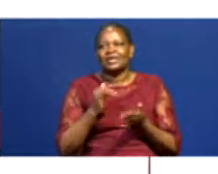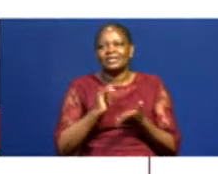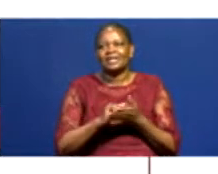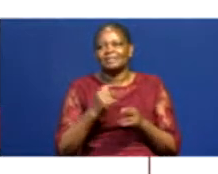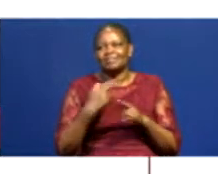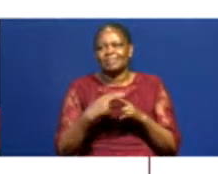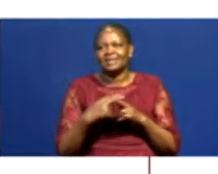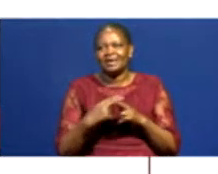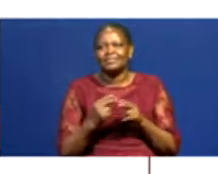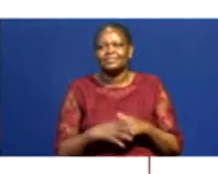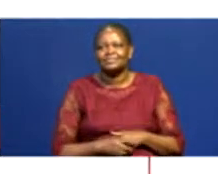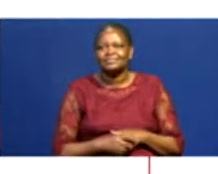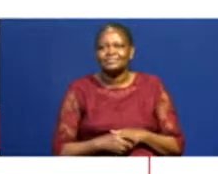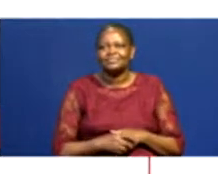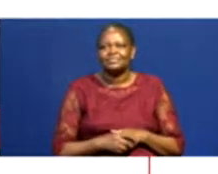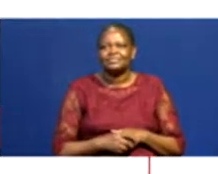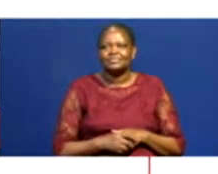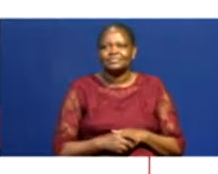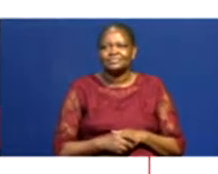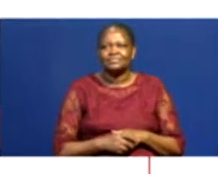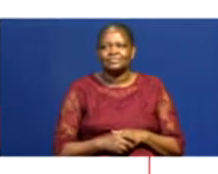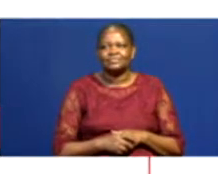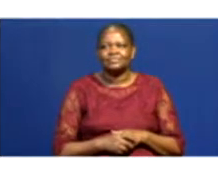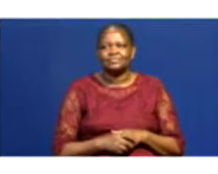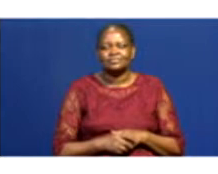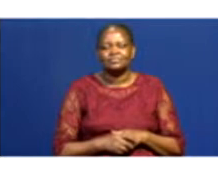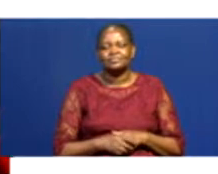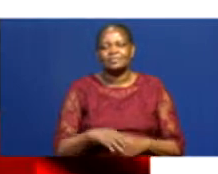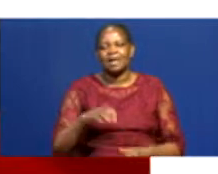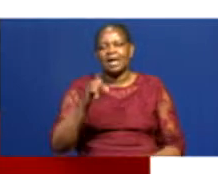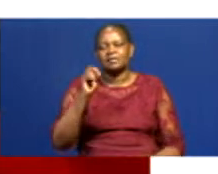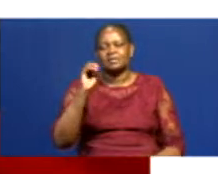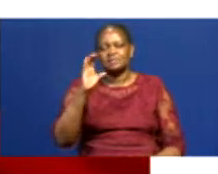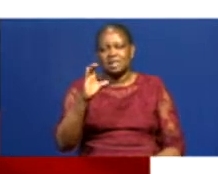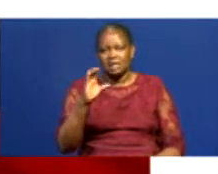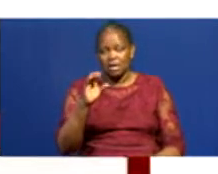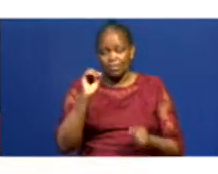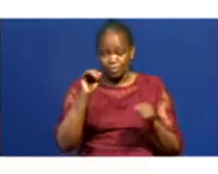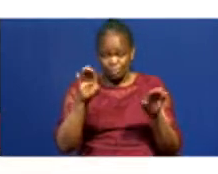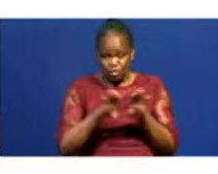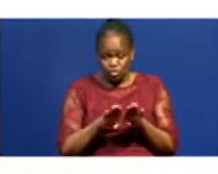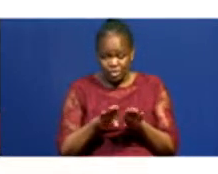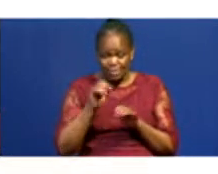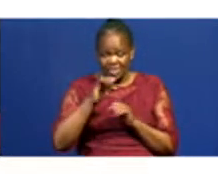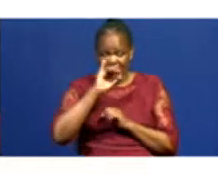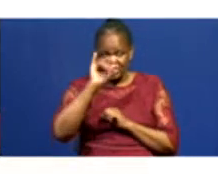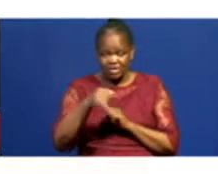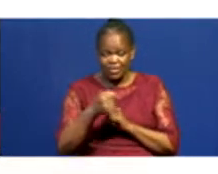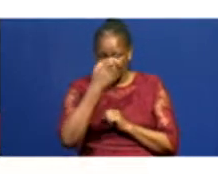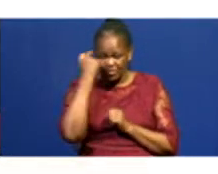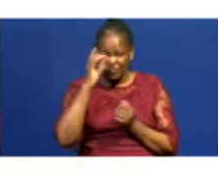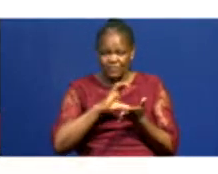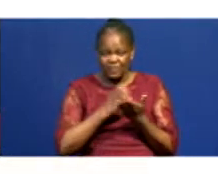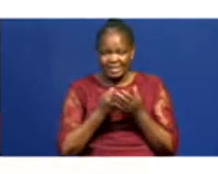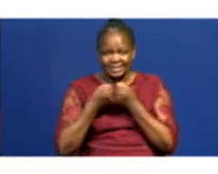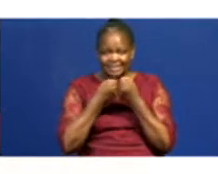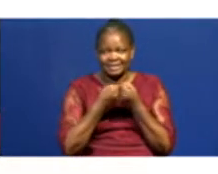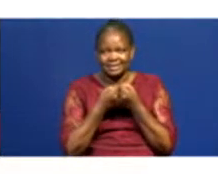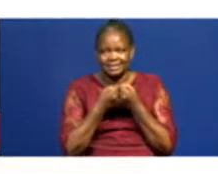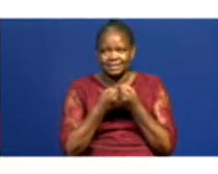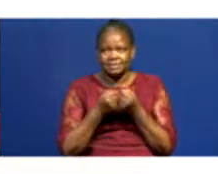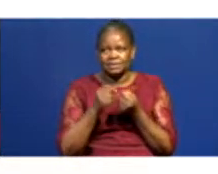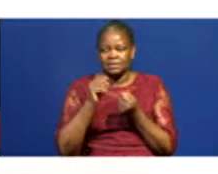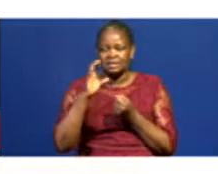get the latest in the world of business. Now, the Salaries and Remuneration Commission could close in January due to funding challenges.